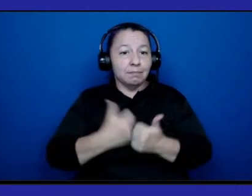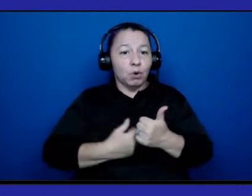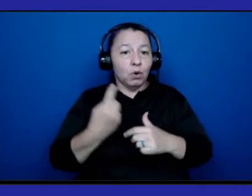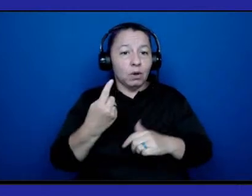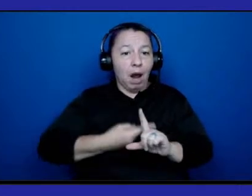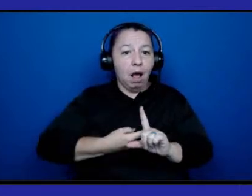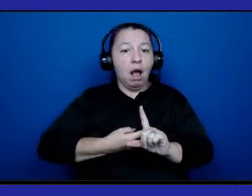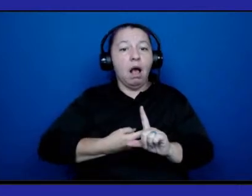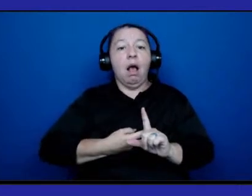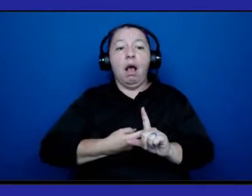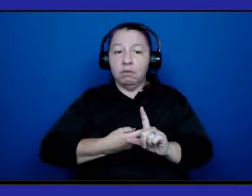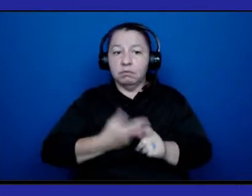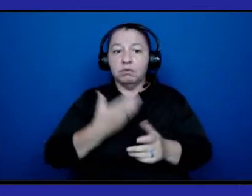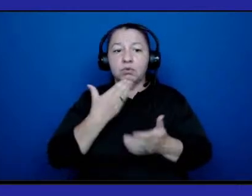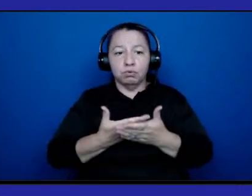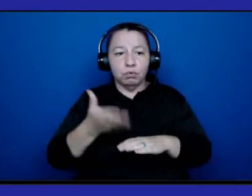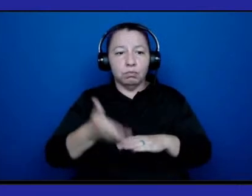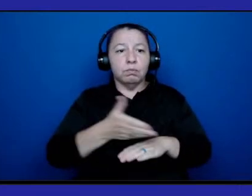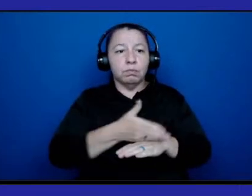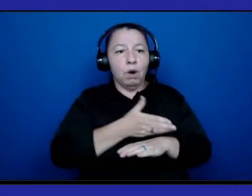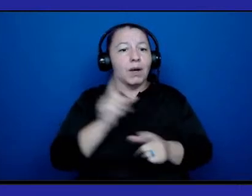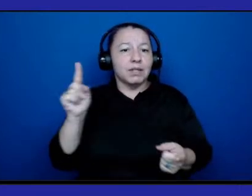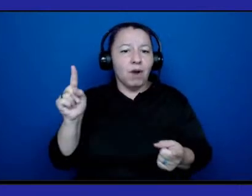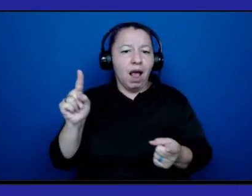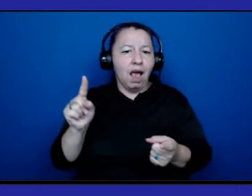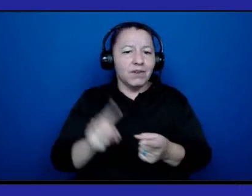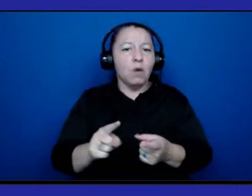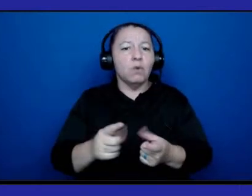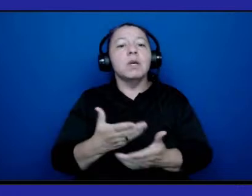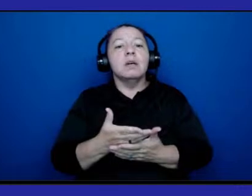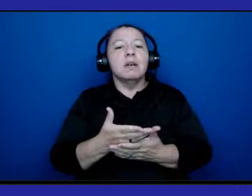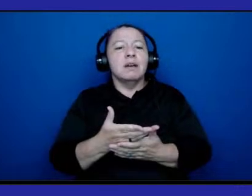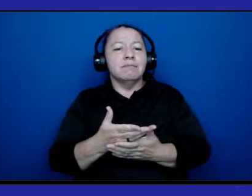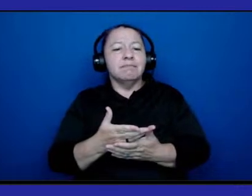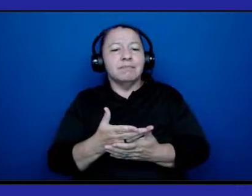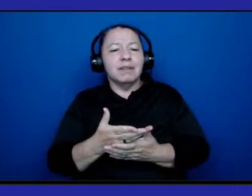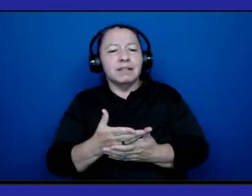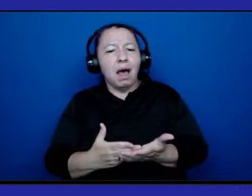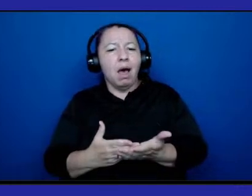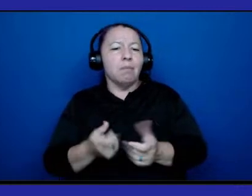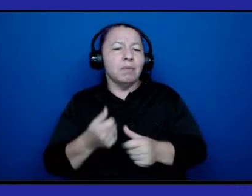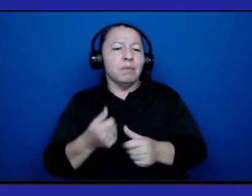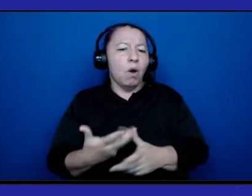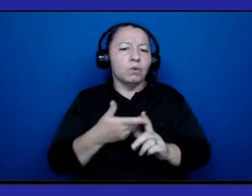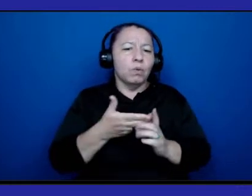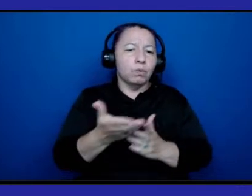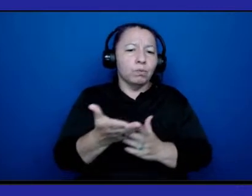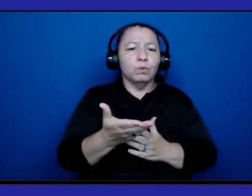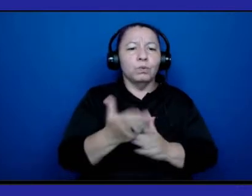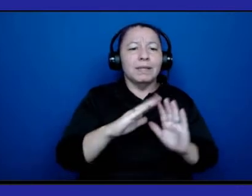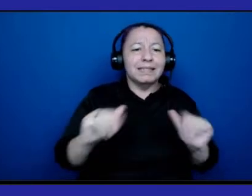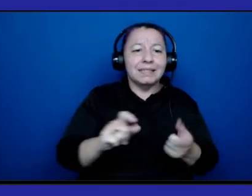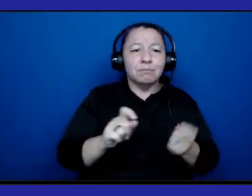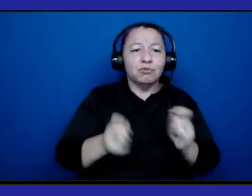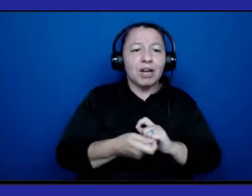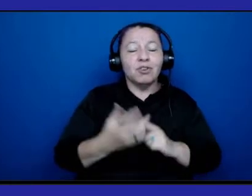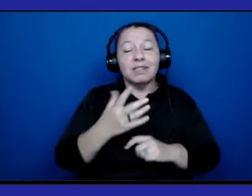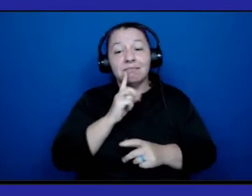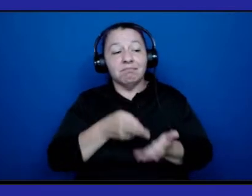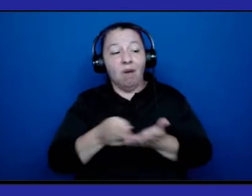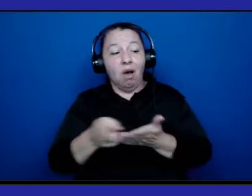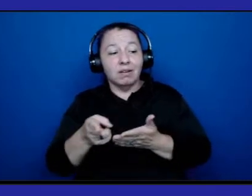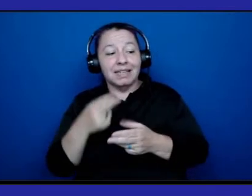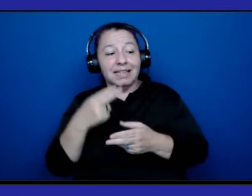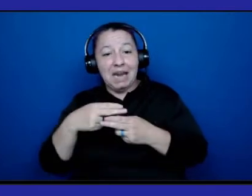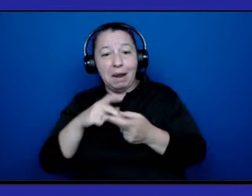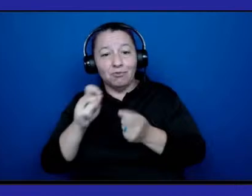progress in driving that down. Some is driven by some system changes and frankly, name changes at some of our hospitals